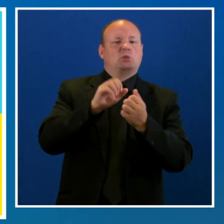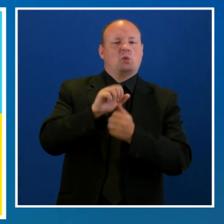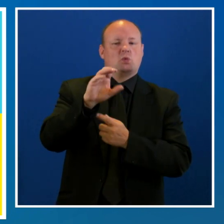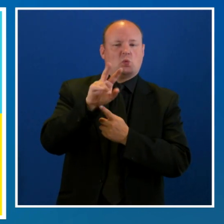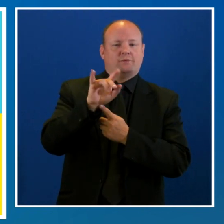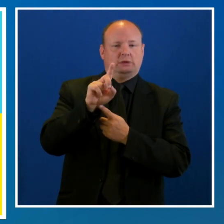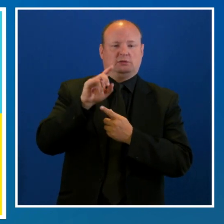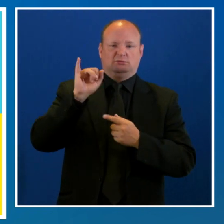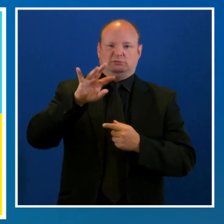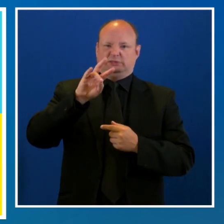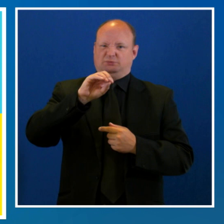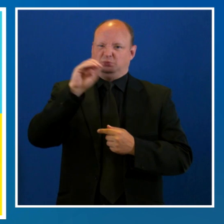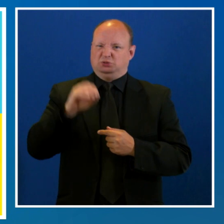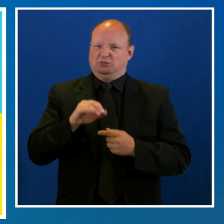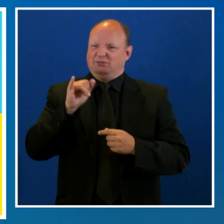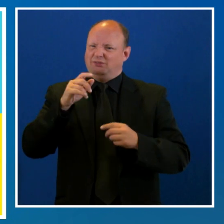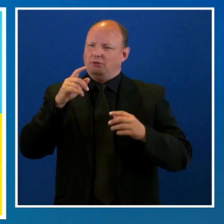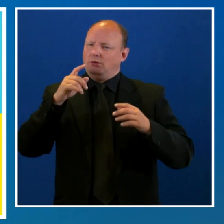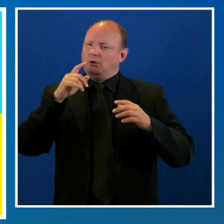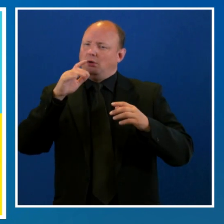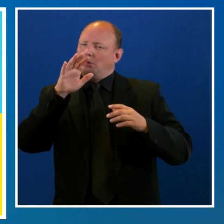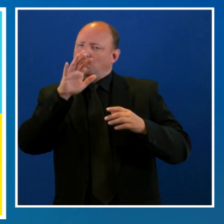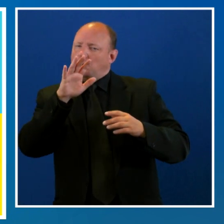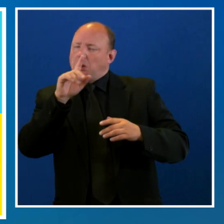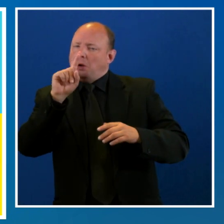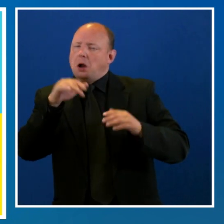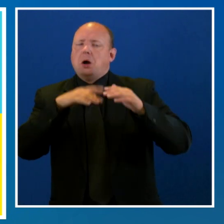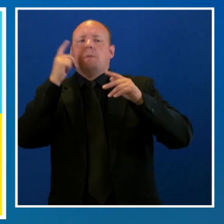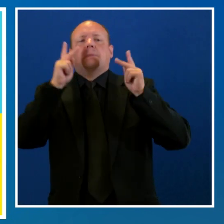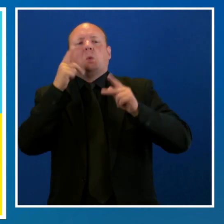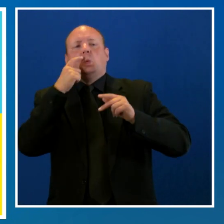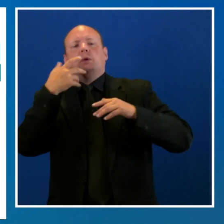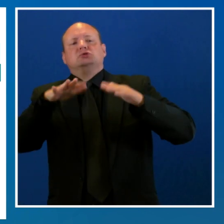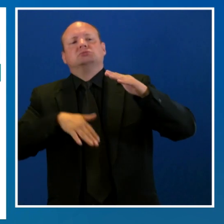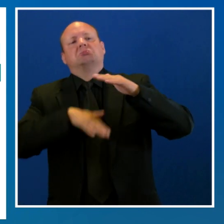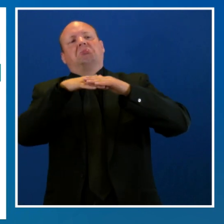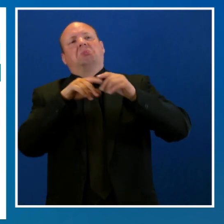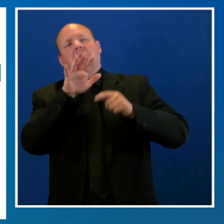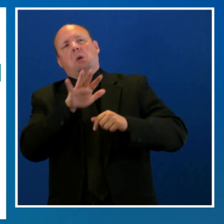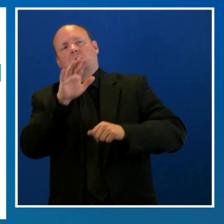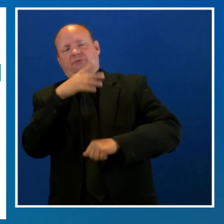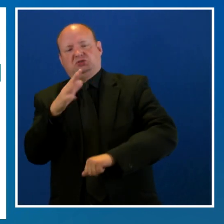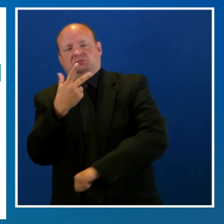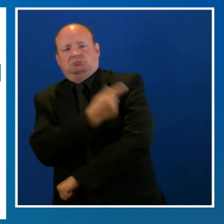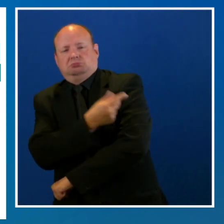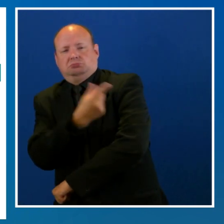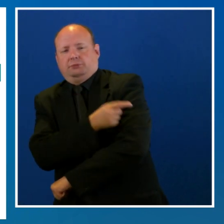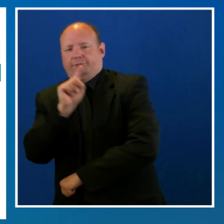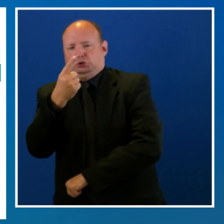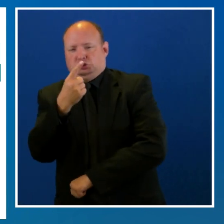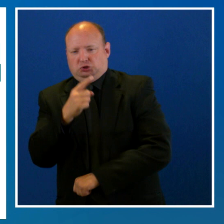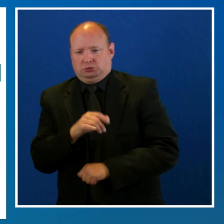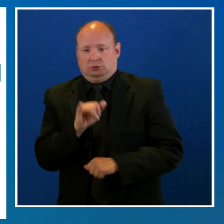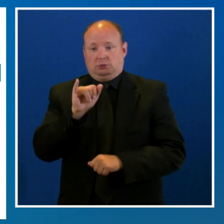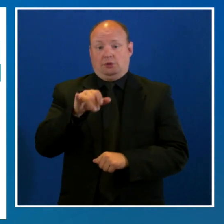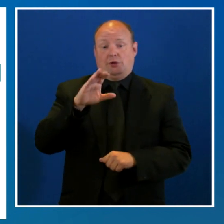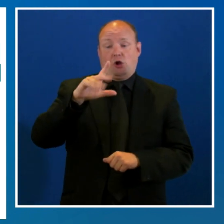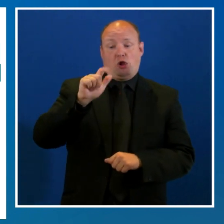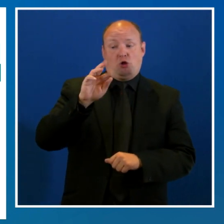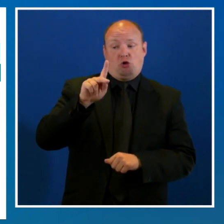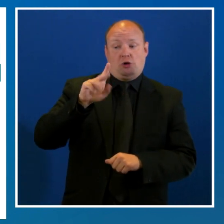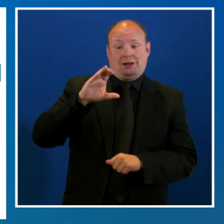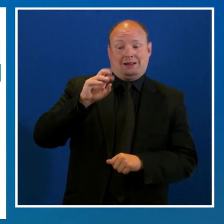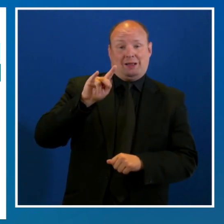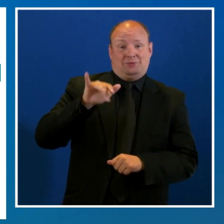getting at least their first dose of the vaccine. Here in Clark County, our vaccination rates continue to inch